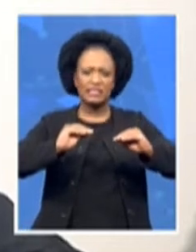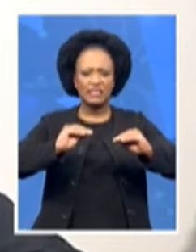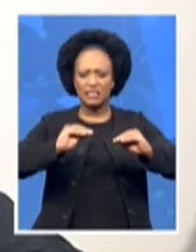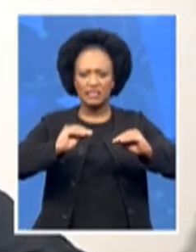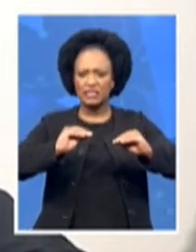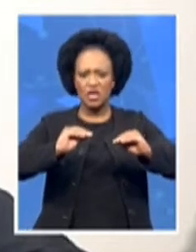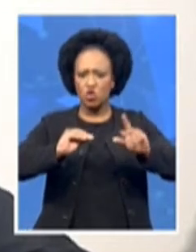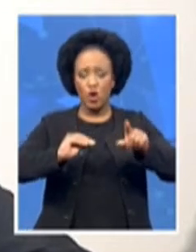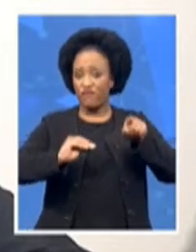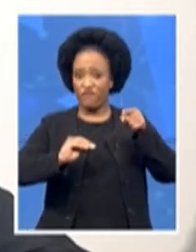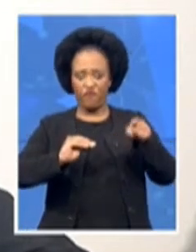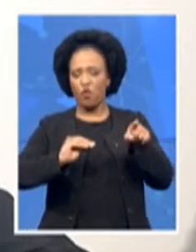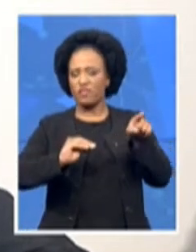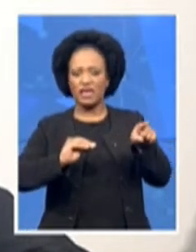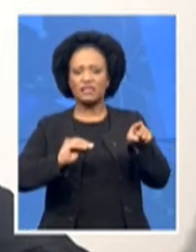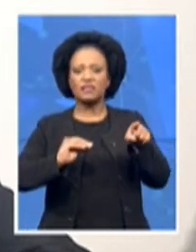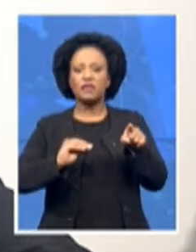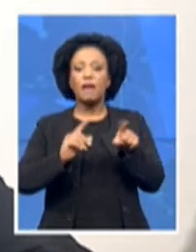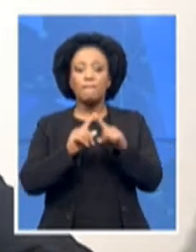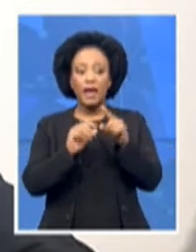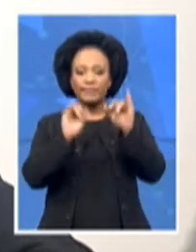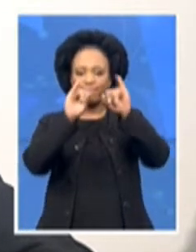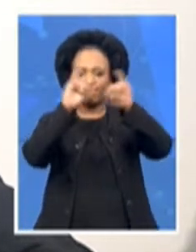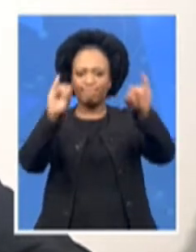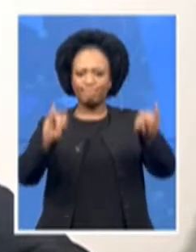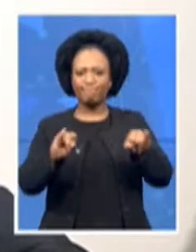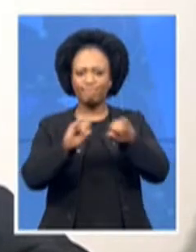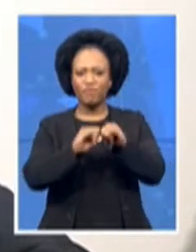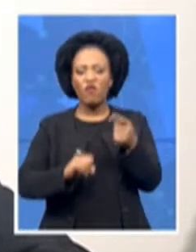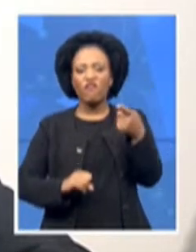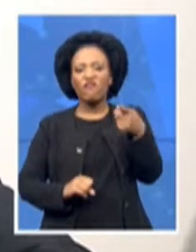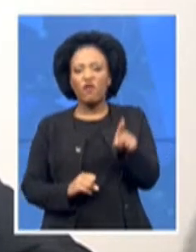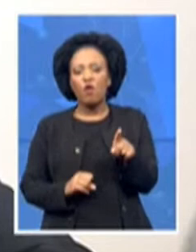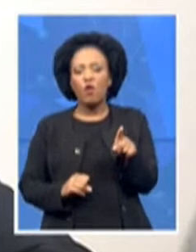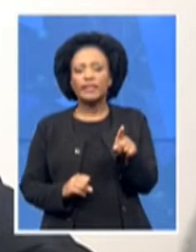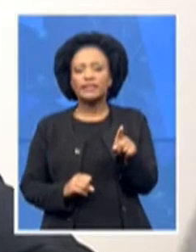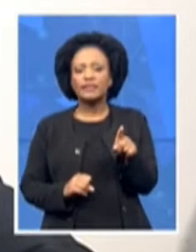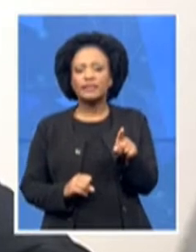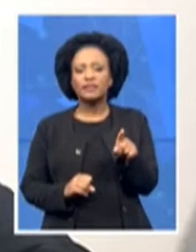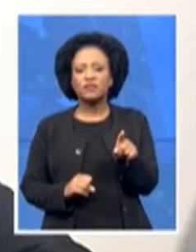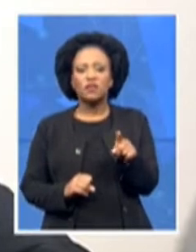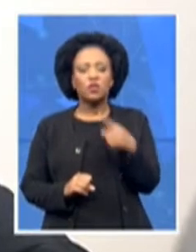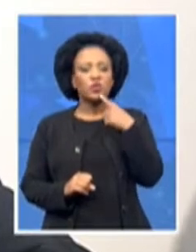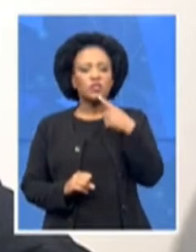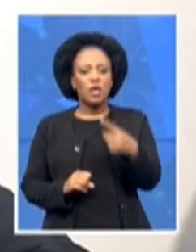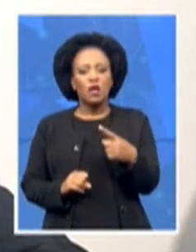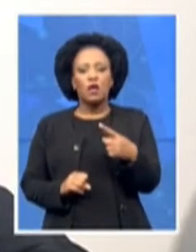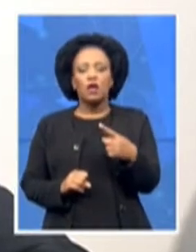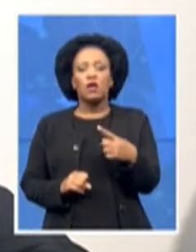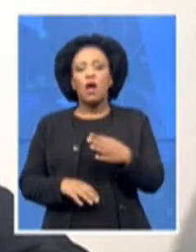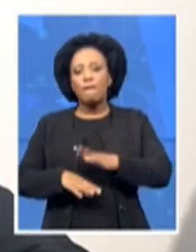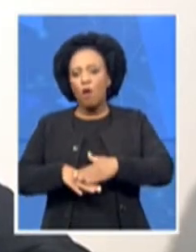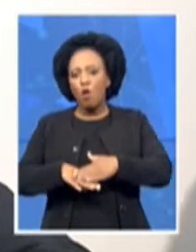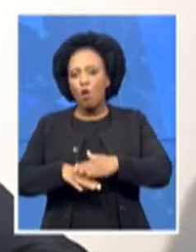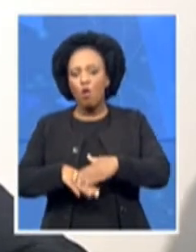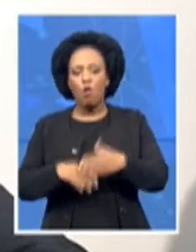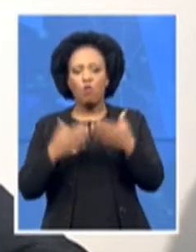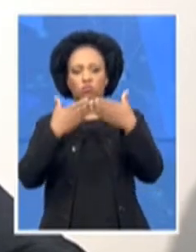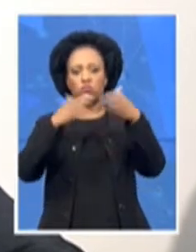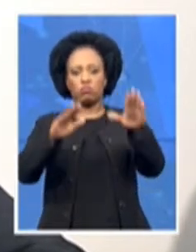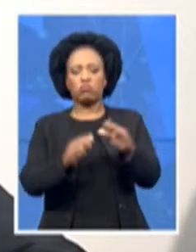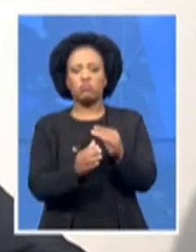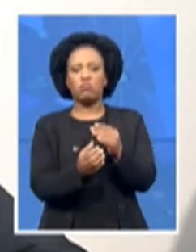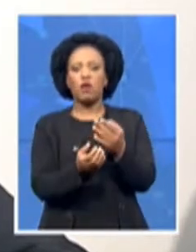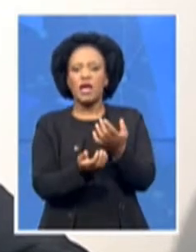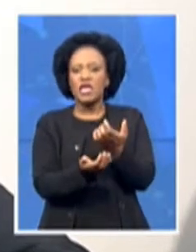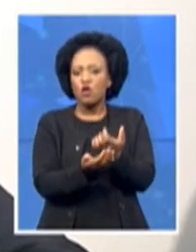for is to say that you can open up more economic, recreational activities, as